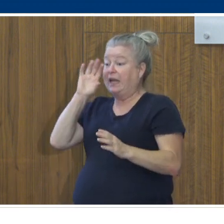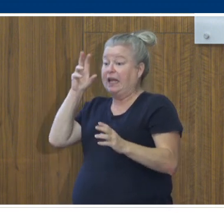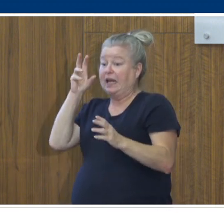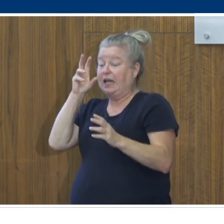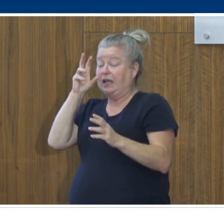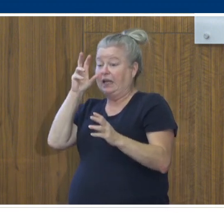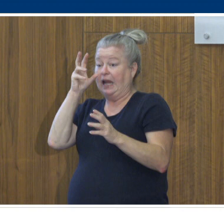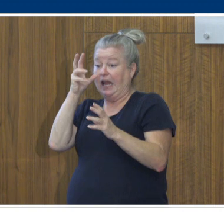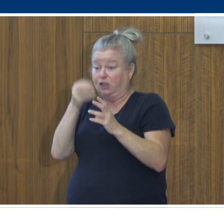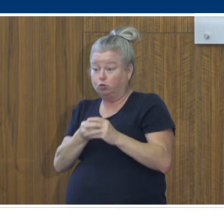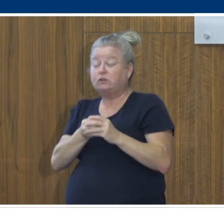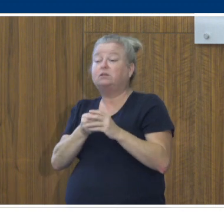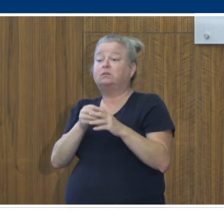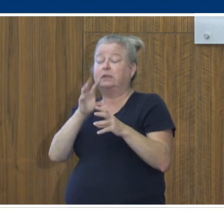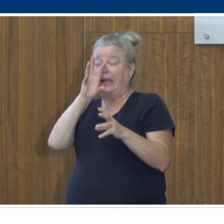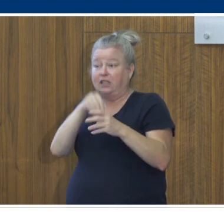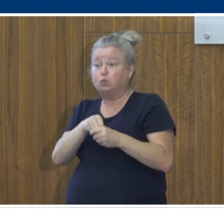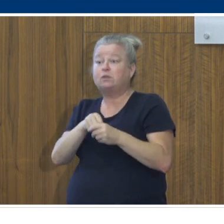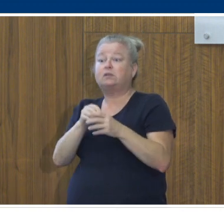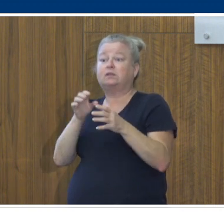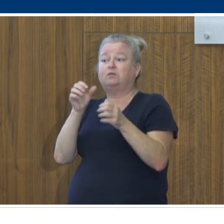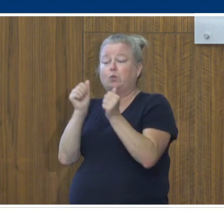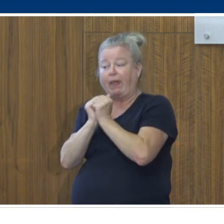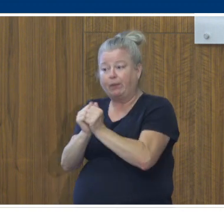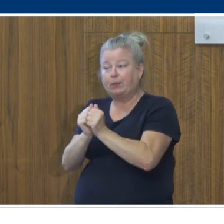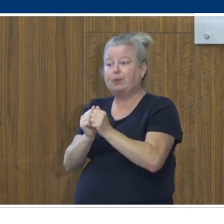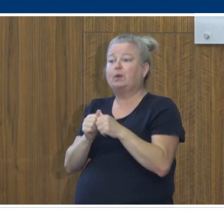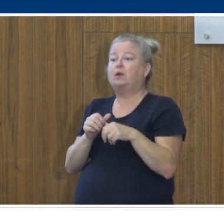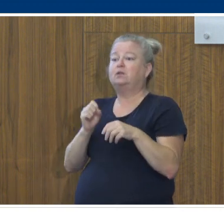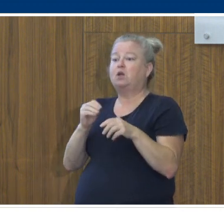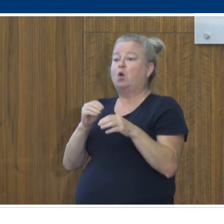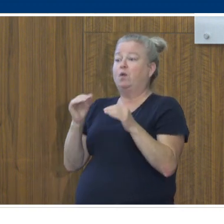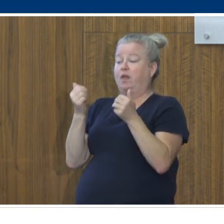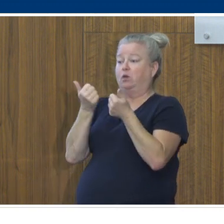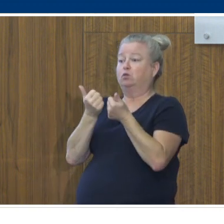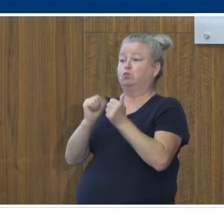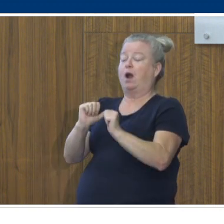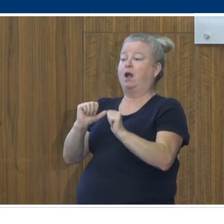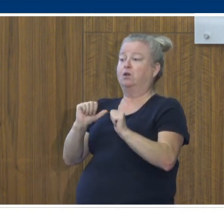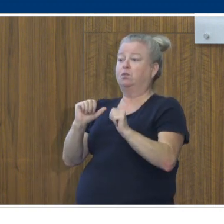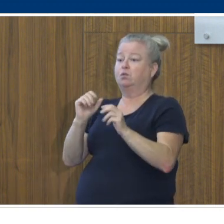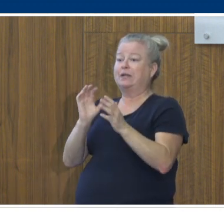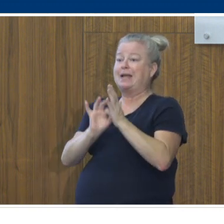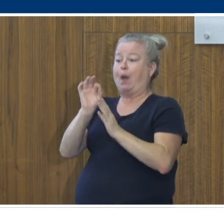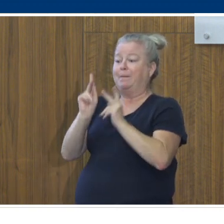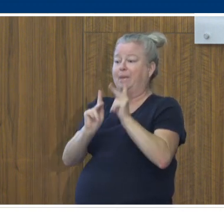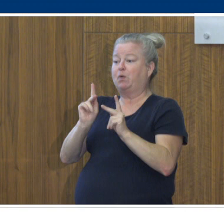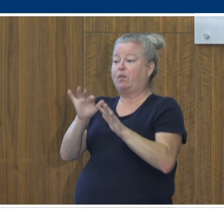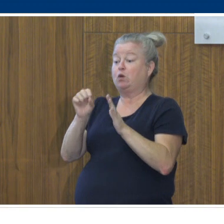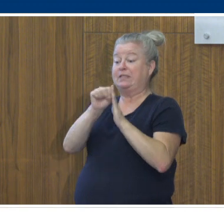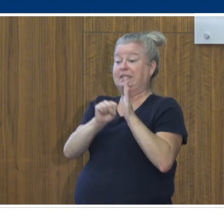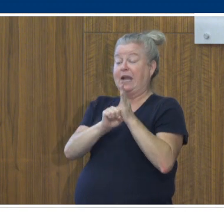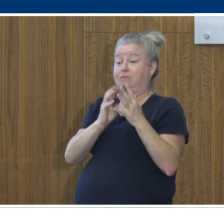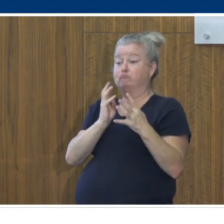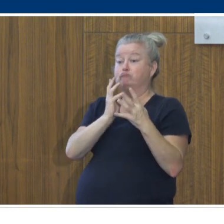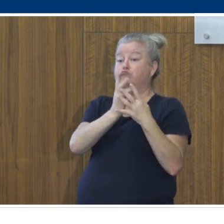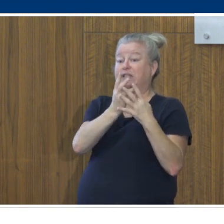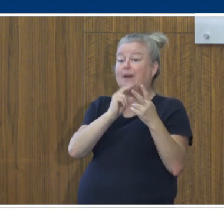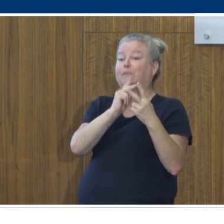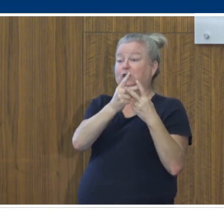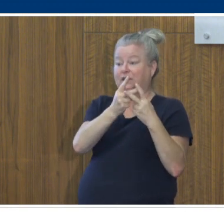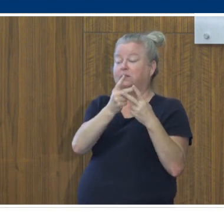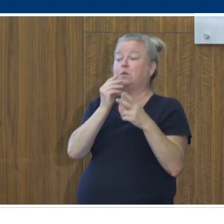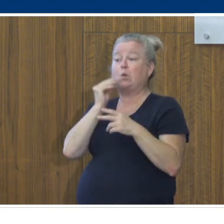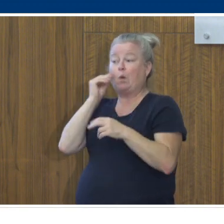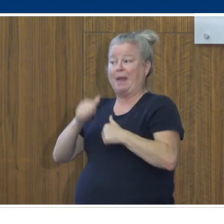Voting Rights Act. AB 849 requires the county to count people in state prisons at their home address if known, and that's one of the changes from